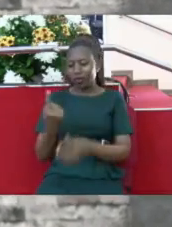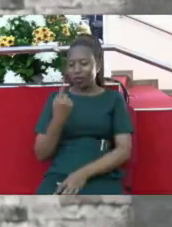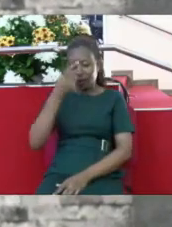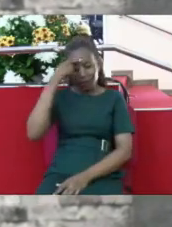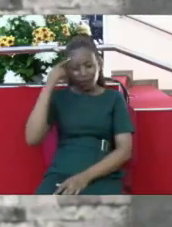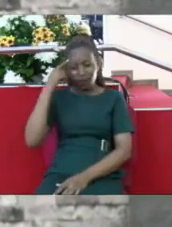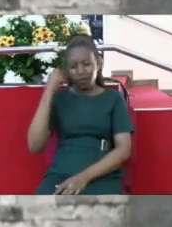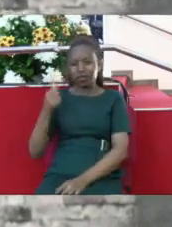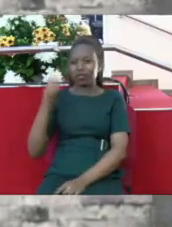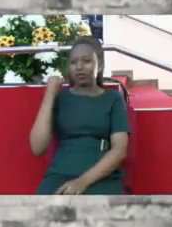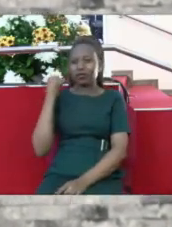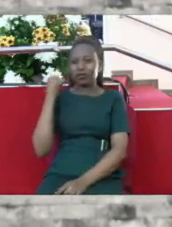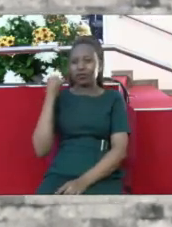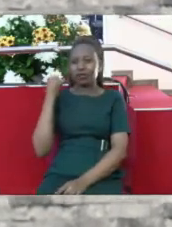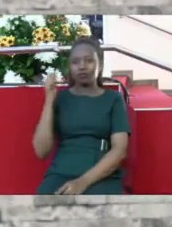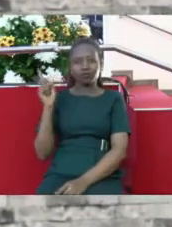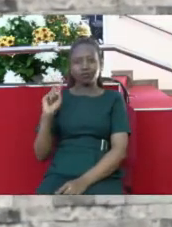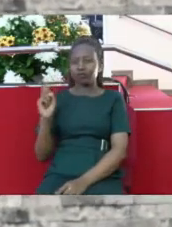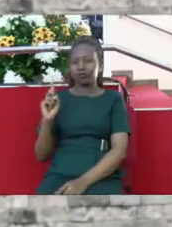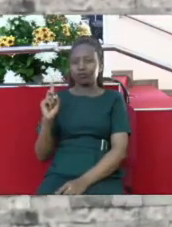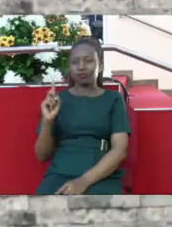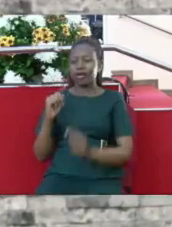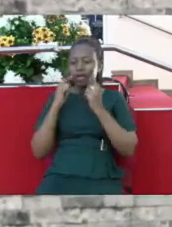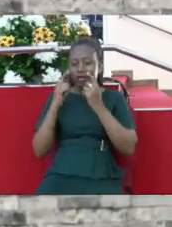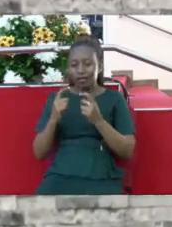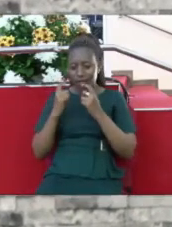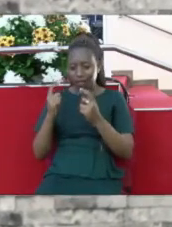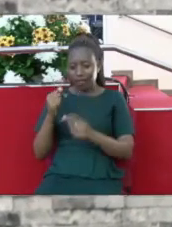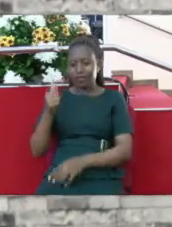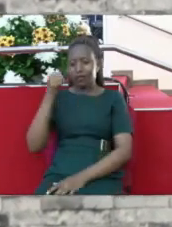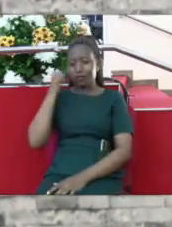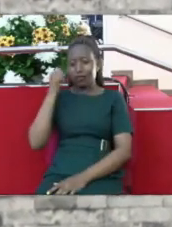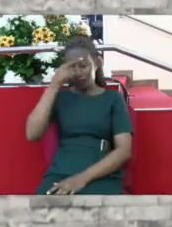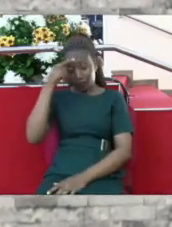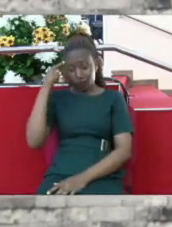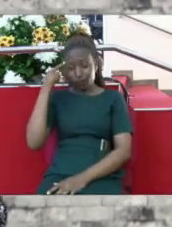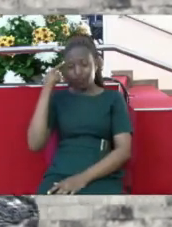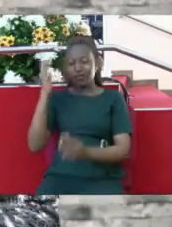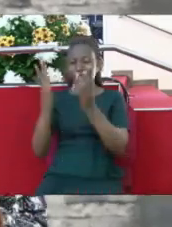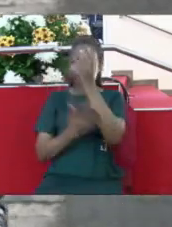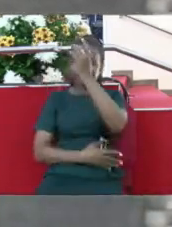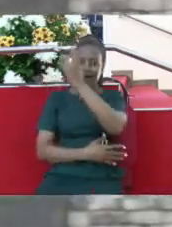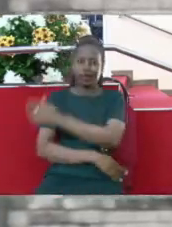sababu imekatazwa. It is forbidden because it is bad. Imekatazwa kwa sababu ni kitu mbaya.